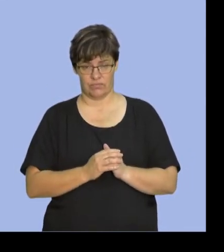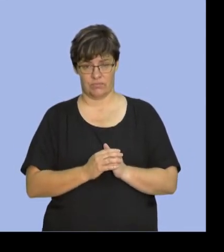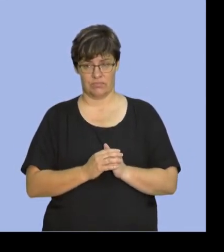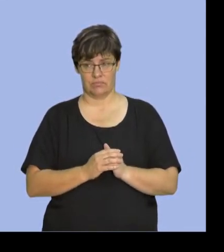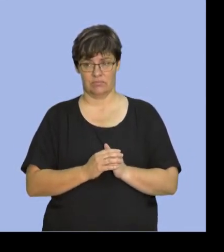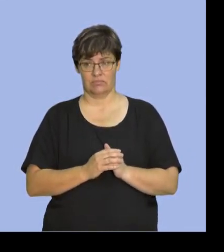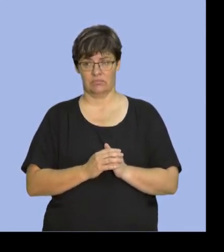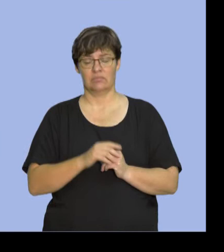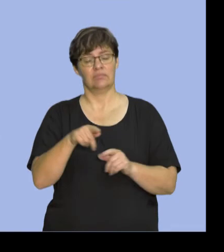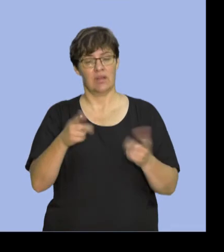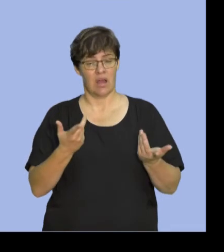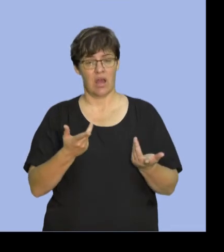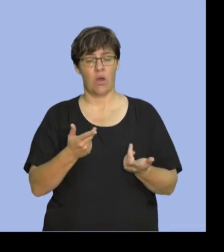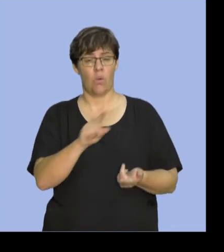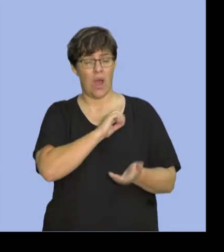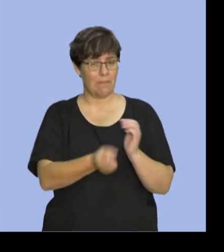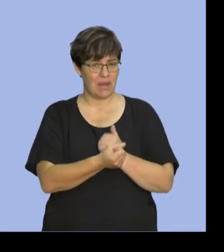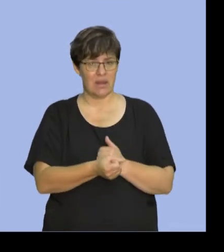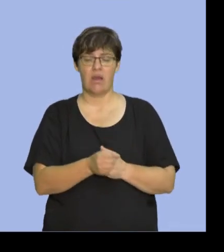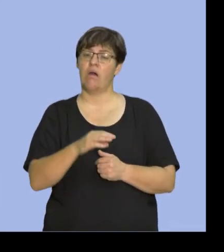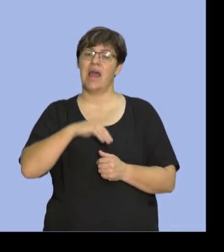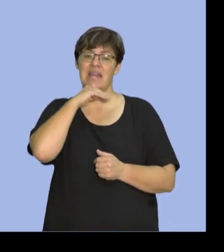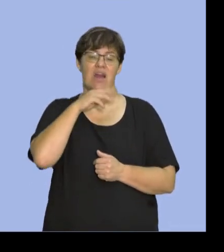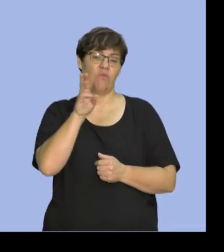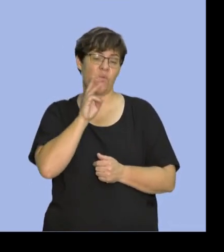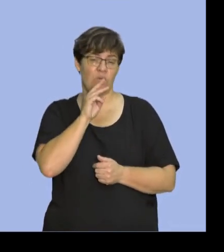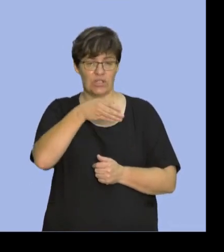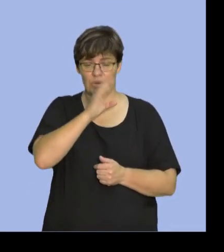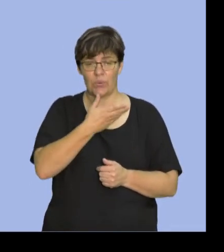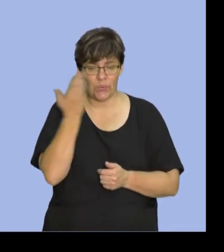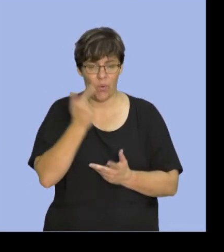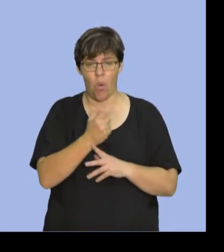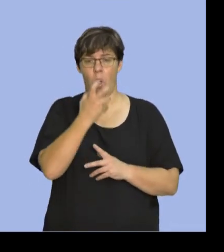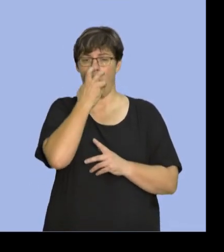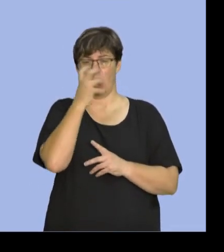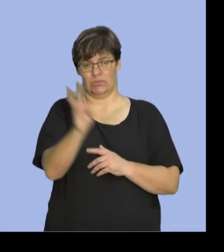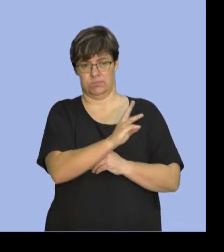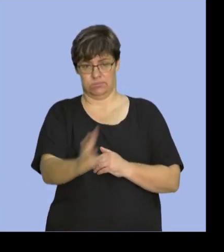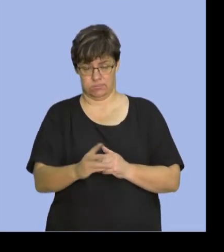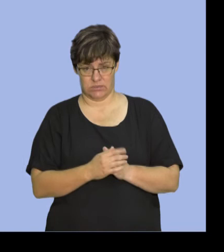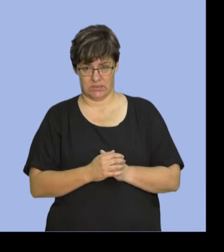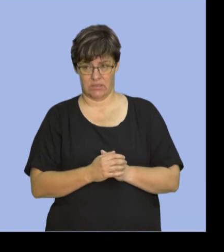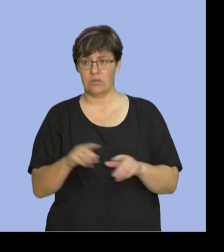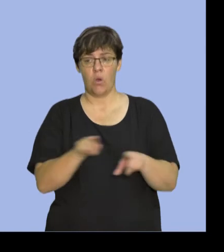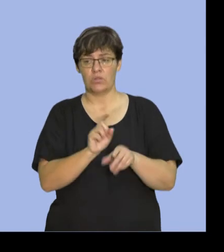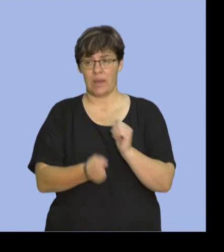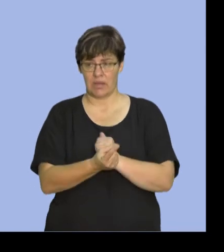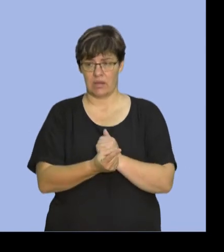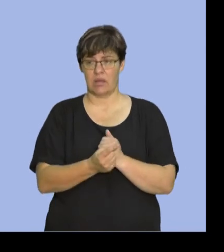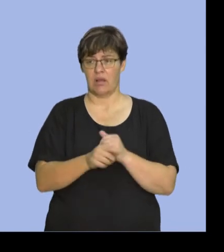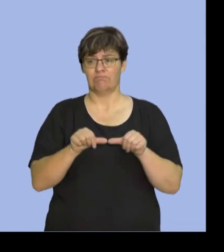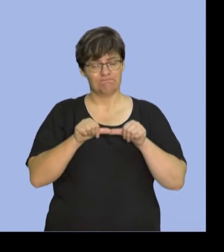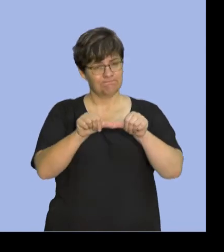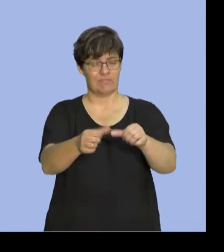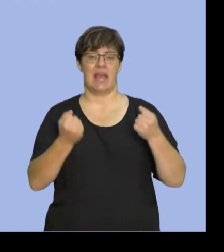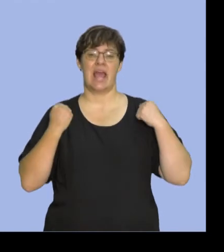This often occurs when we don't drink sufficient water or when it is hot. It can happen also because of prolonged